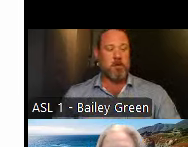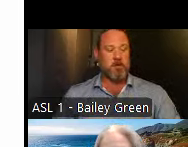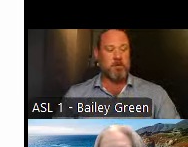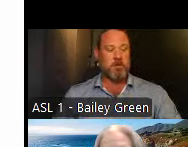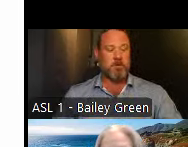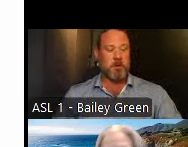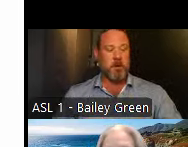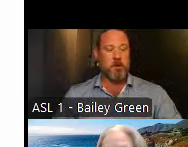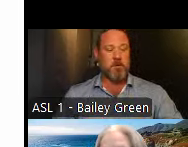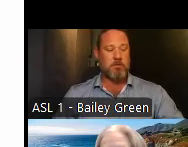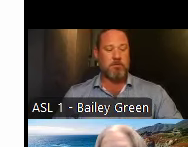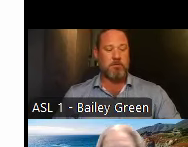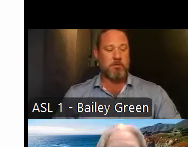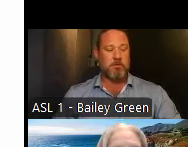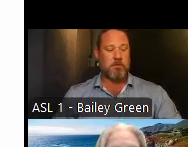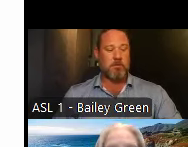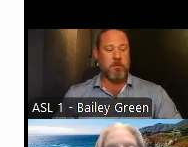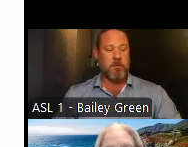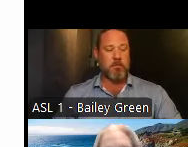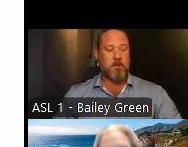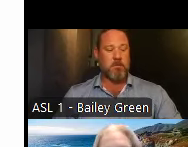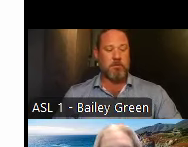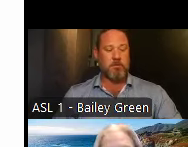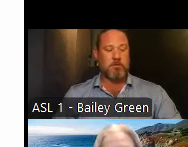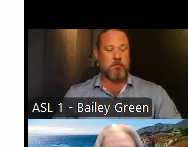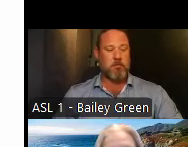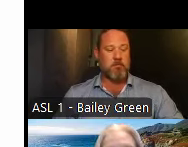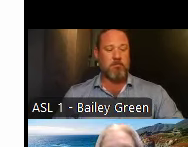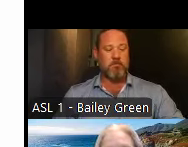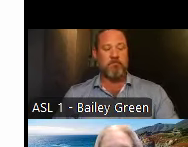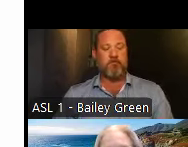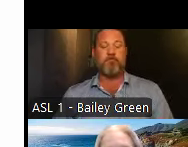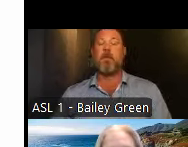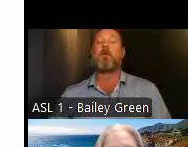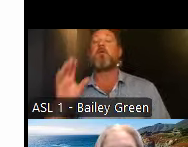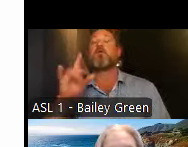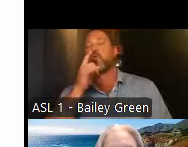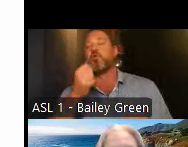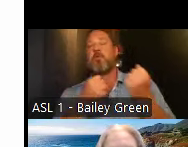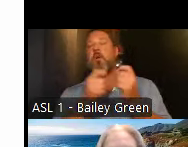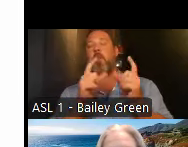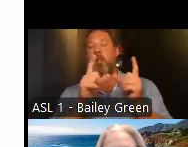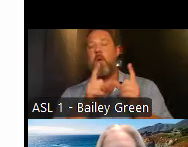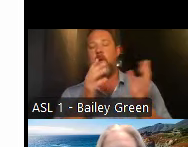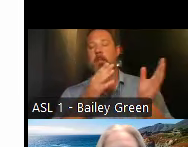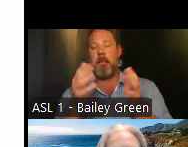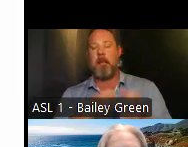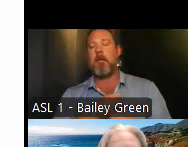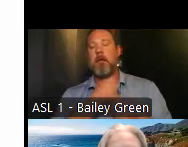of these are still moving forward as well, which is really great and would be very helpful to support local planning efforts.